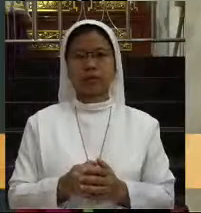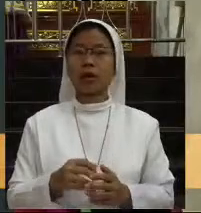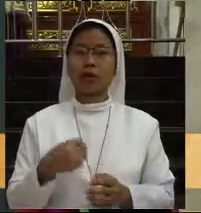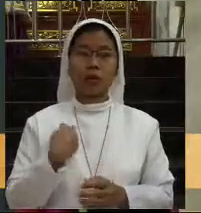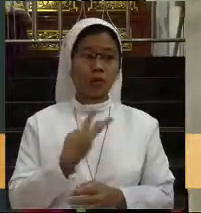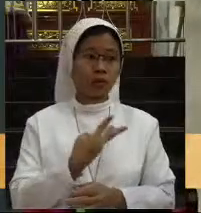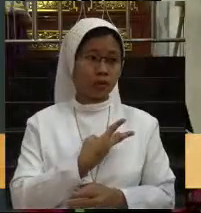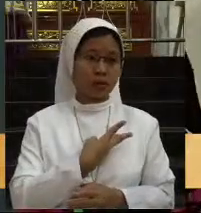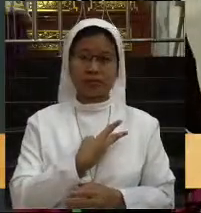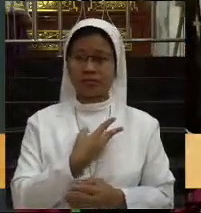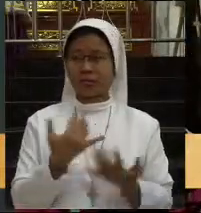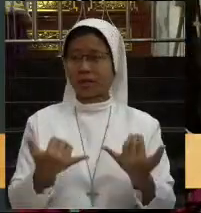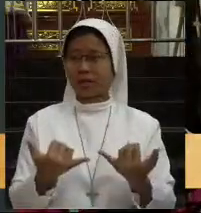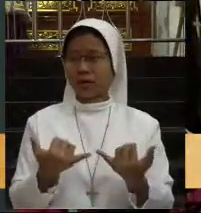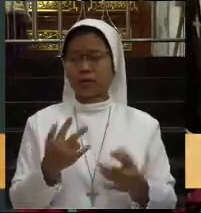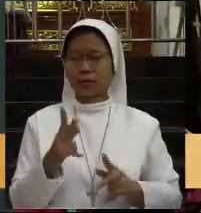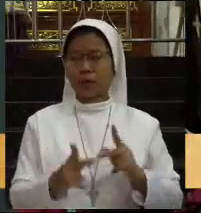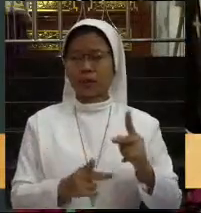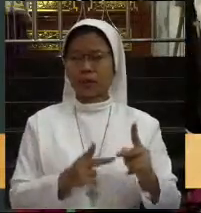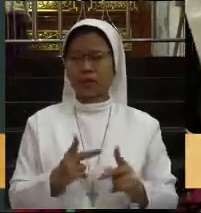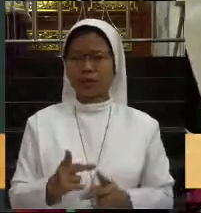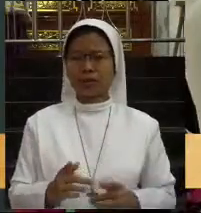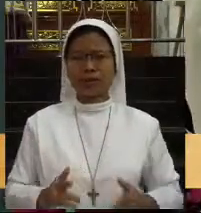who very often are living in darkness,